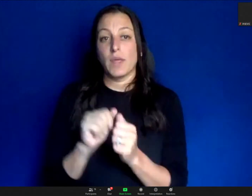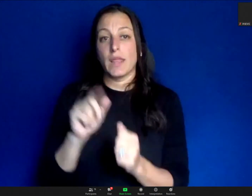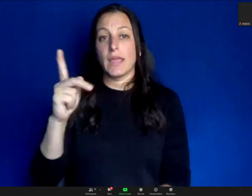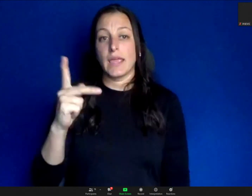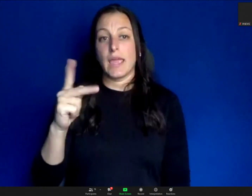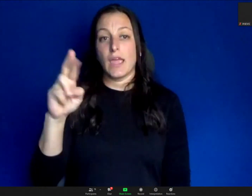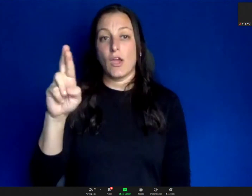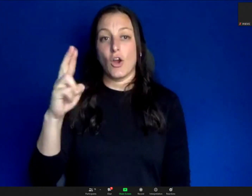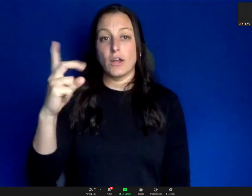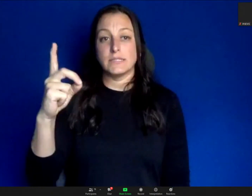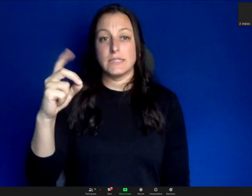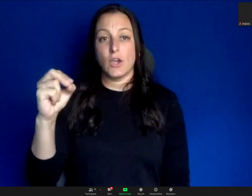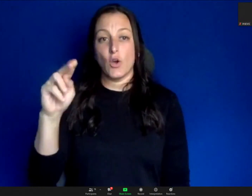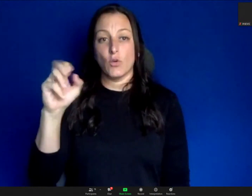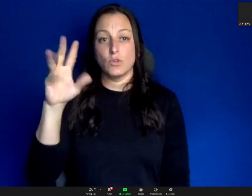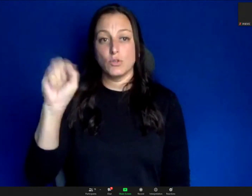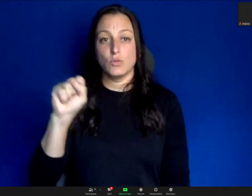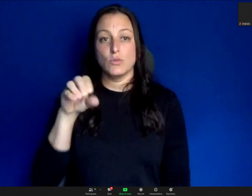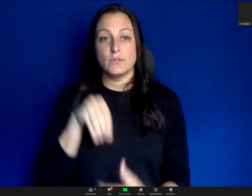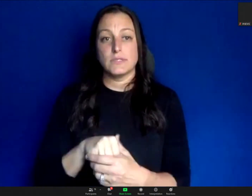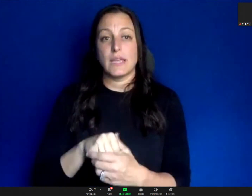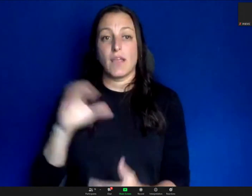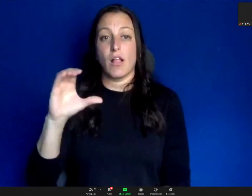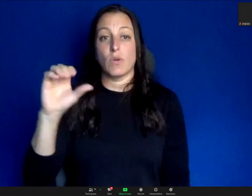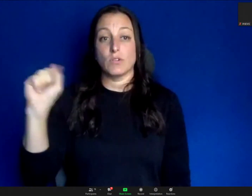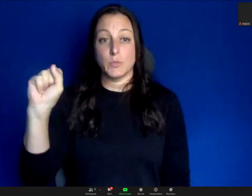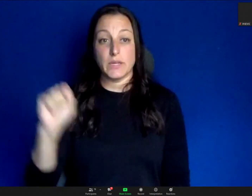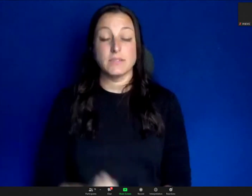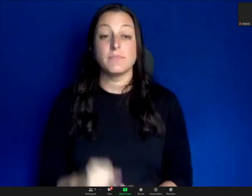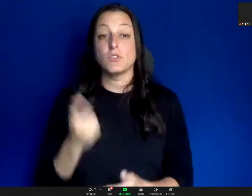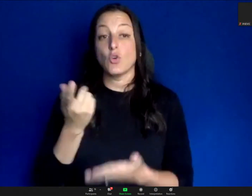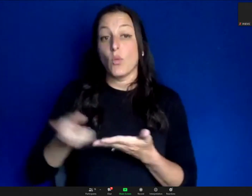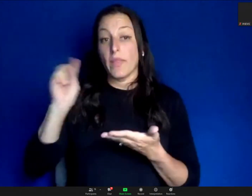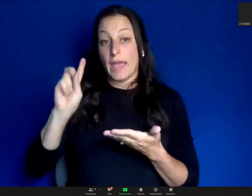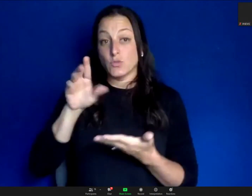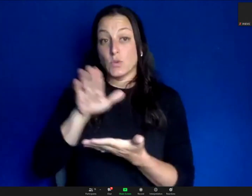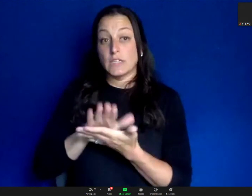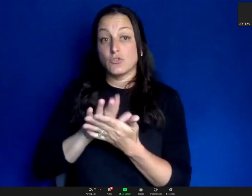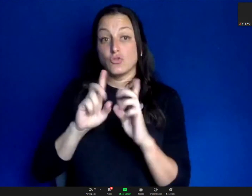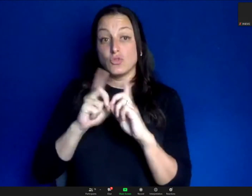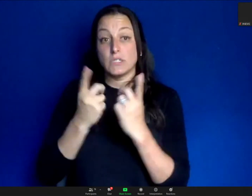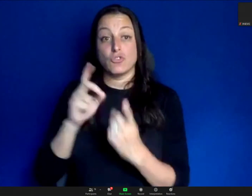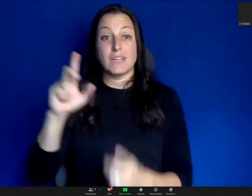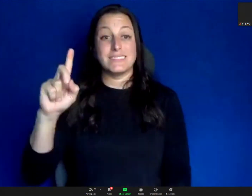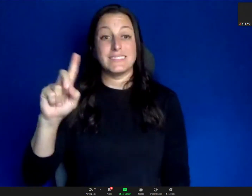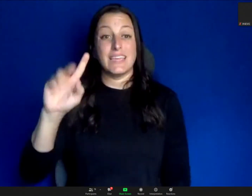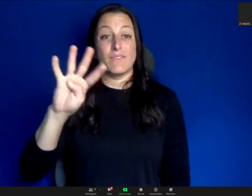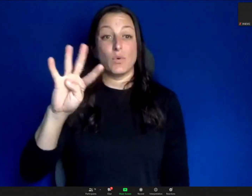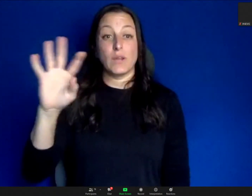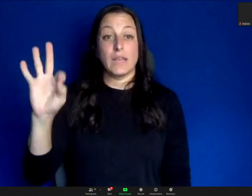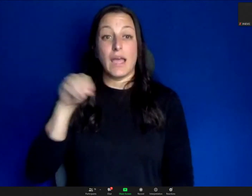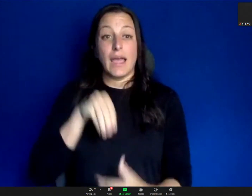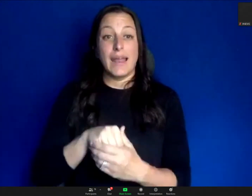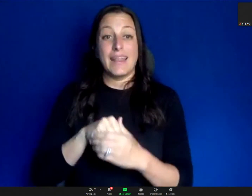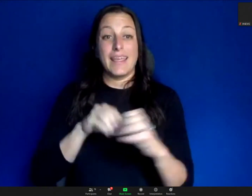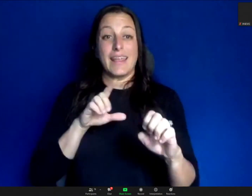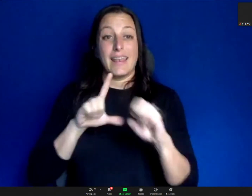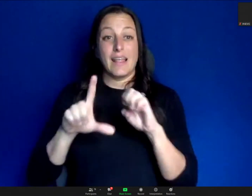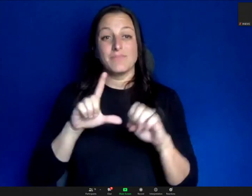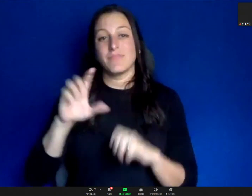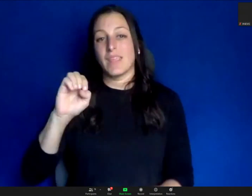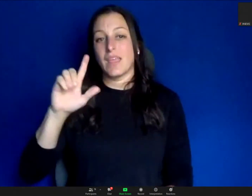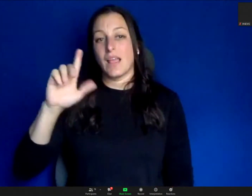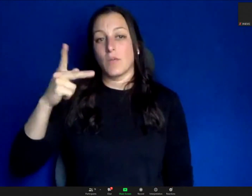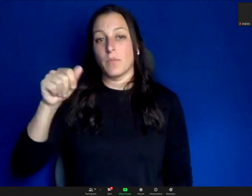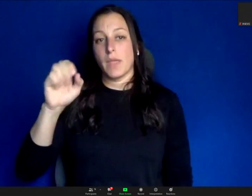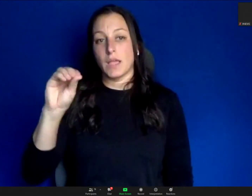Channel 13 down in Colorado Springs. So last week, School District D49 in El Paso County said they will not report